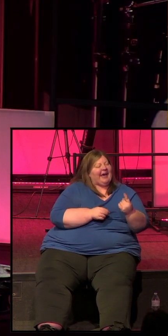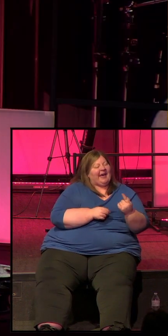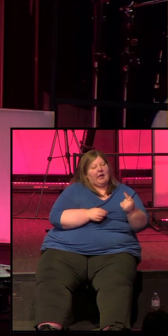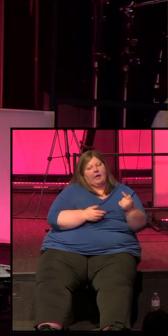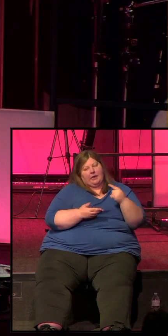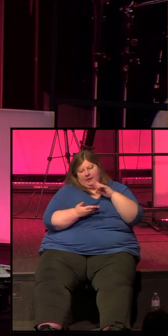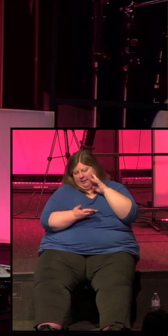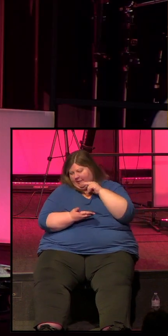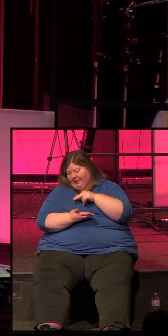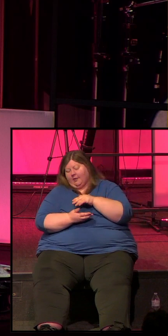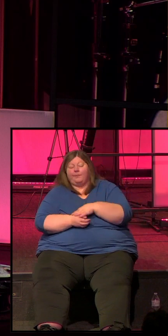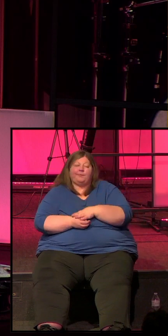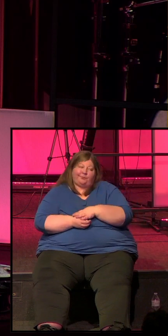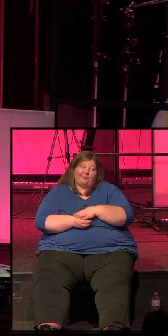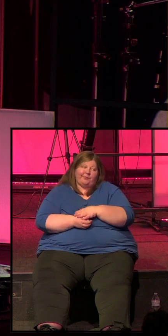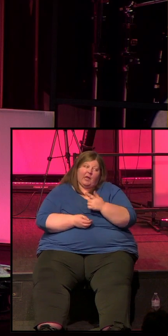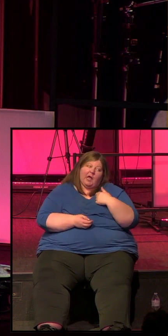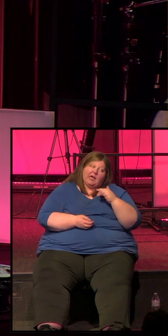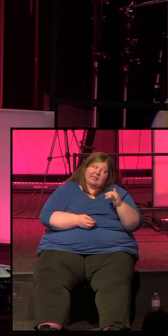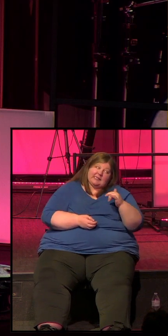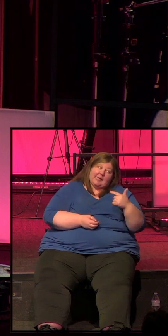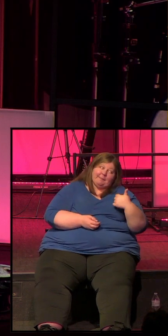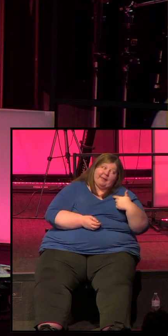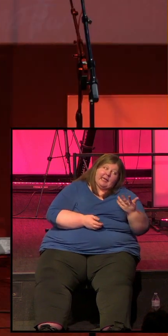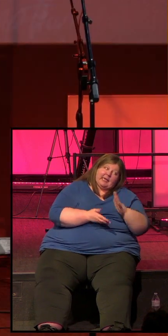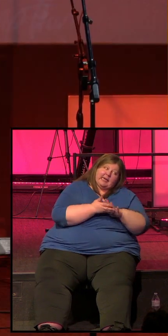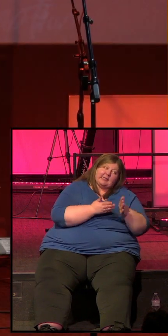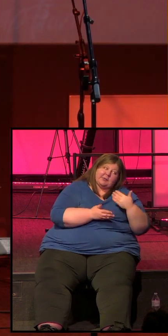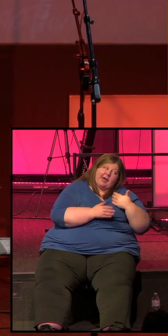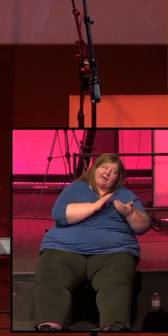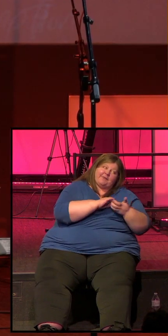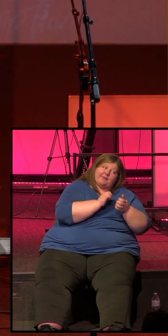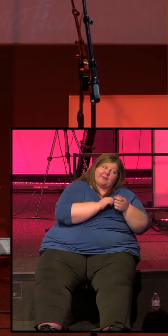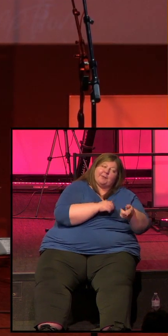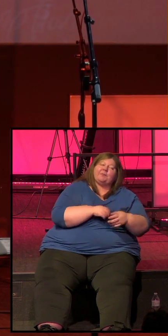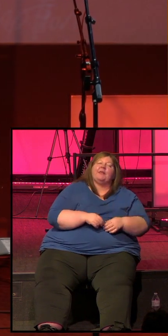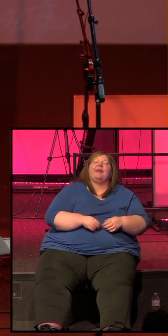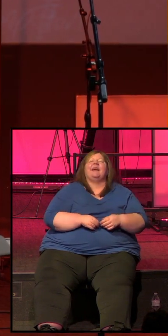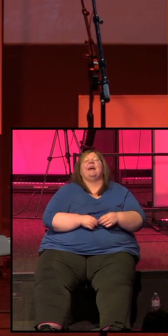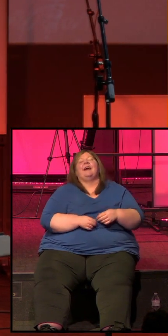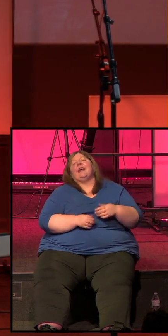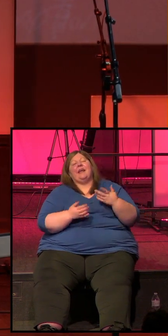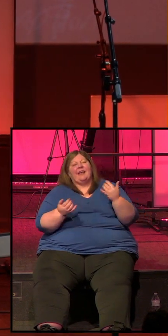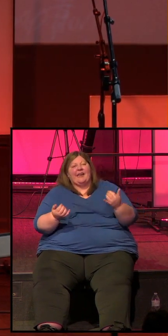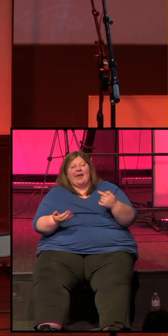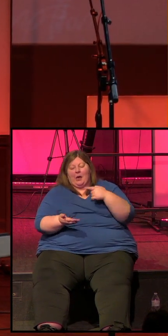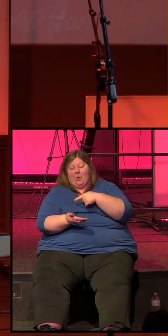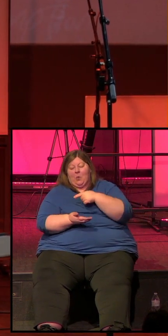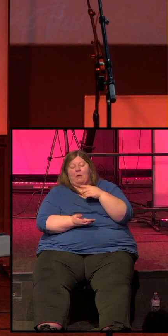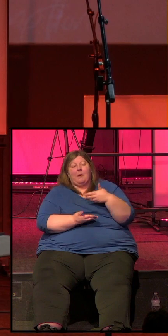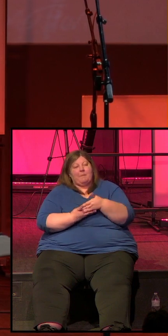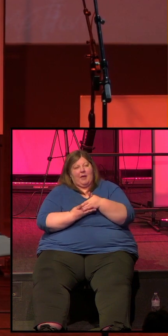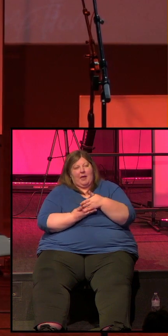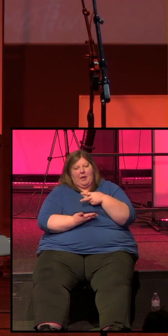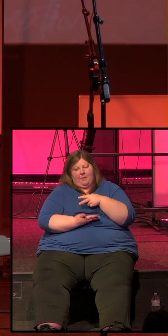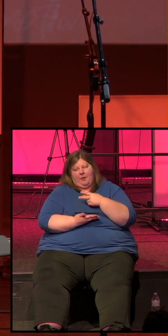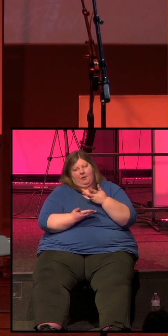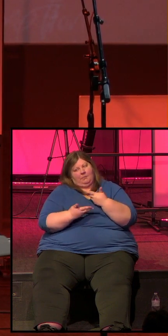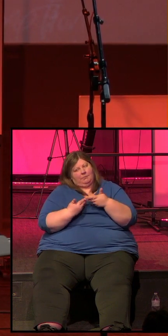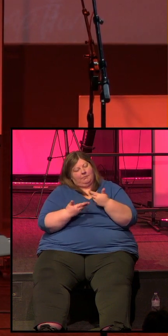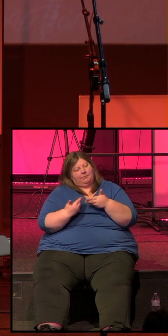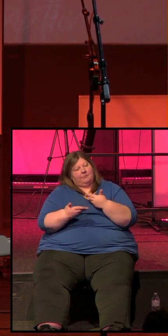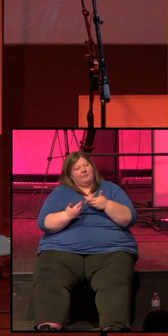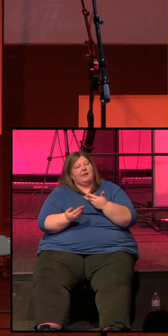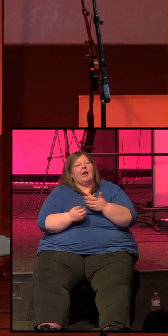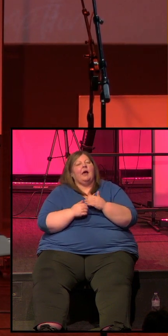So I'm like, "Judah, welcome to the club, man. I've been here for a while. Nice to have some company." So Jordan now is in our house, and we're working on some things that we want to